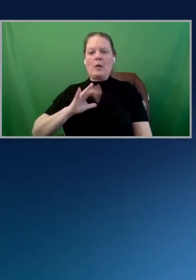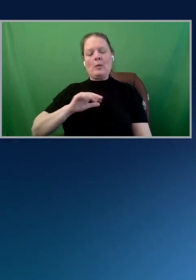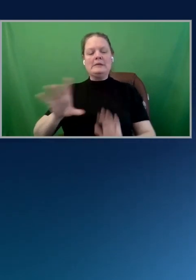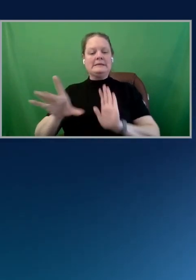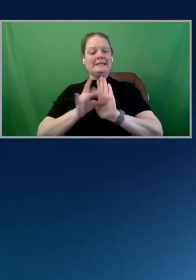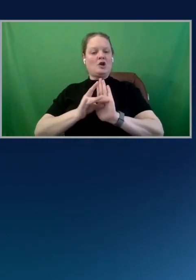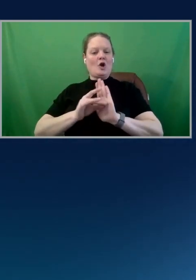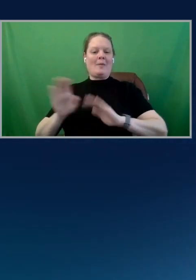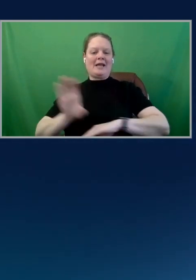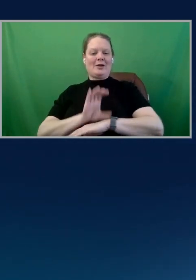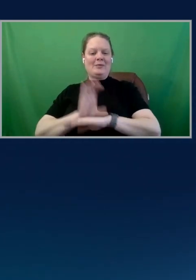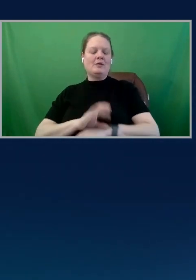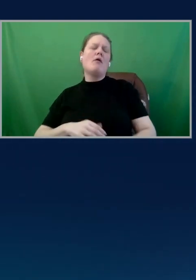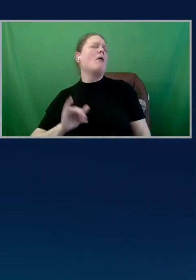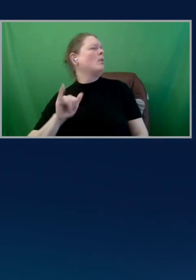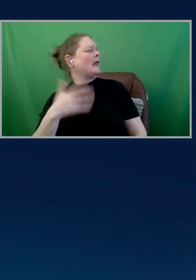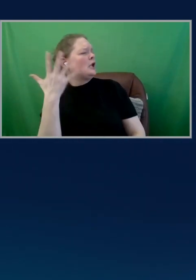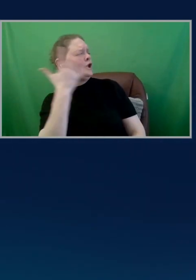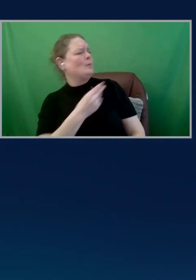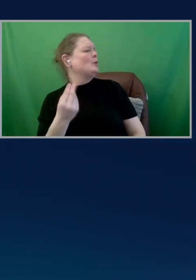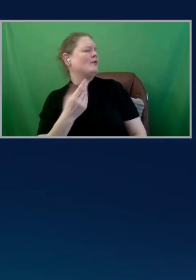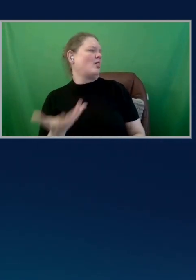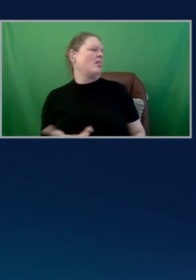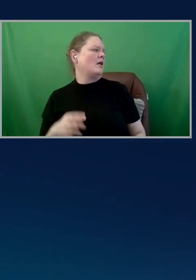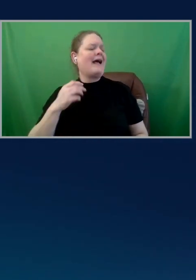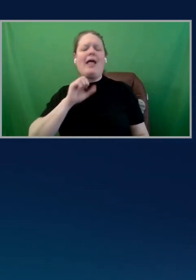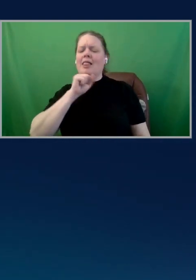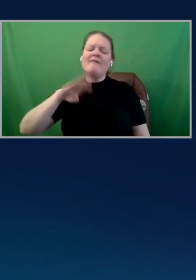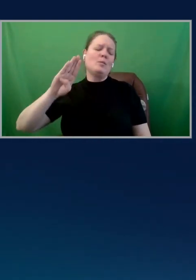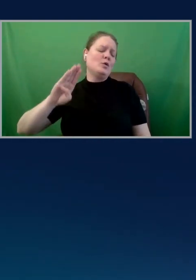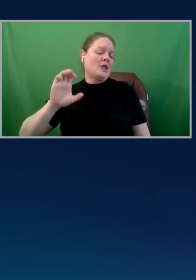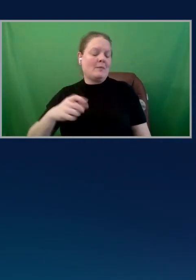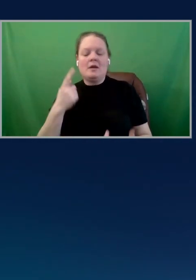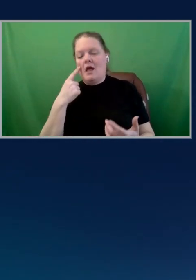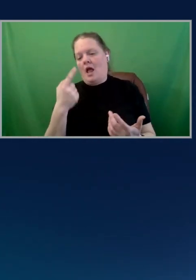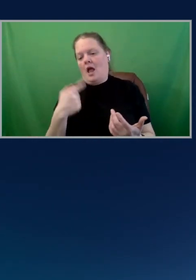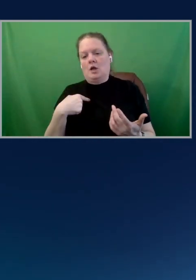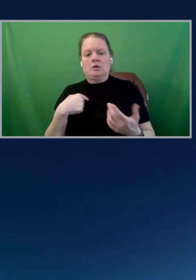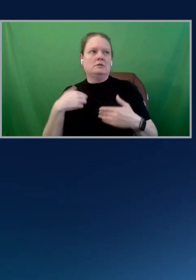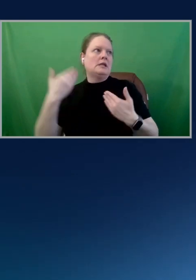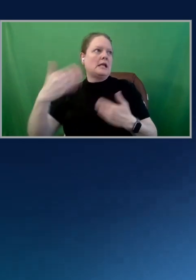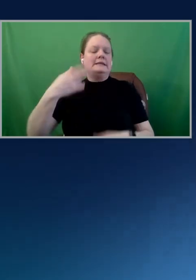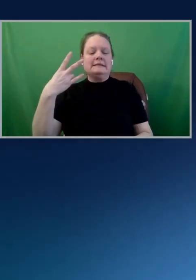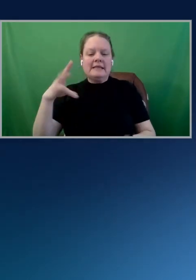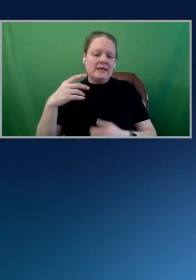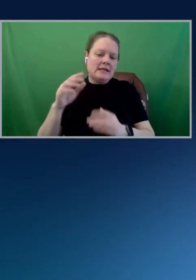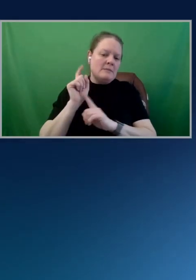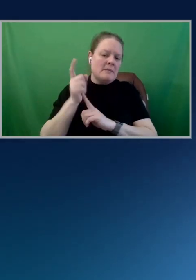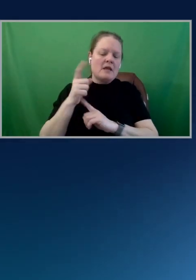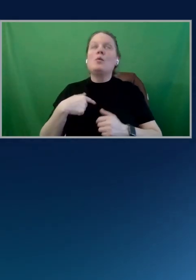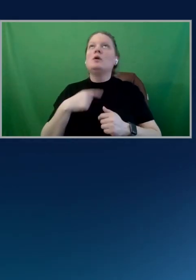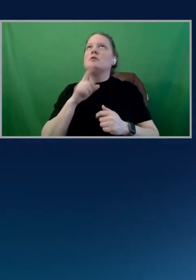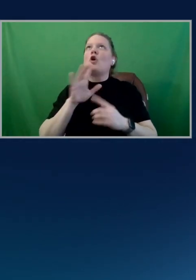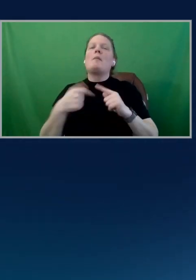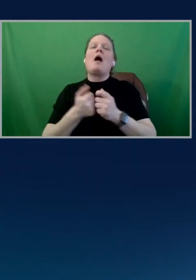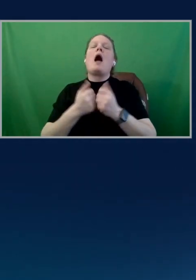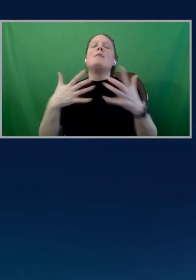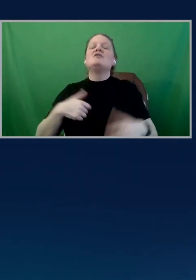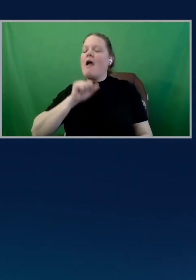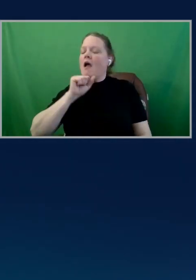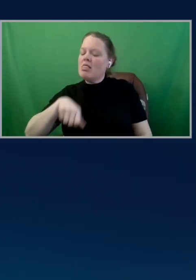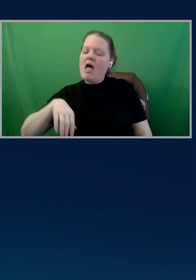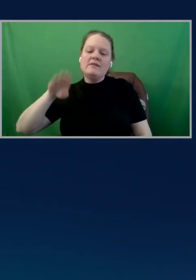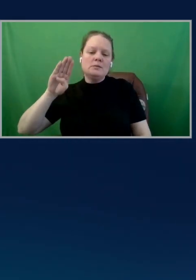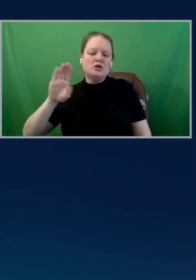I love British Columbia. We could spend the next 17 minutes talking about how much I love British Columbia. Victoria, one of my